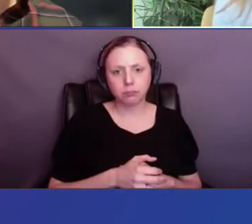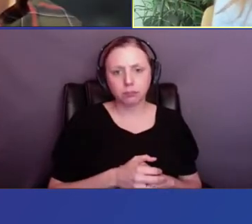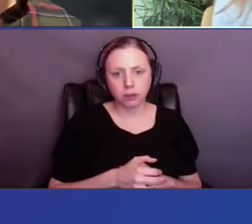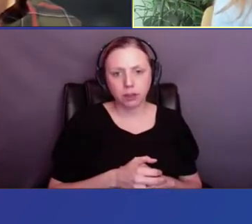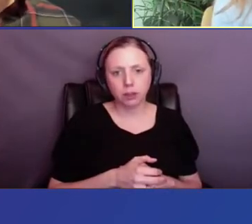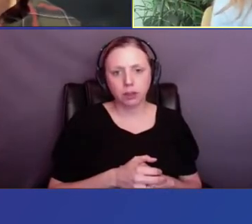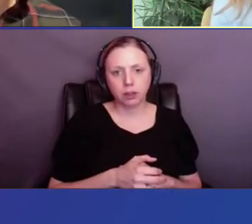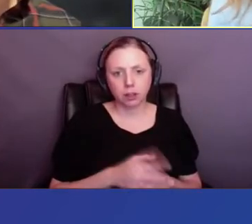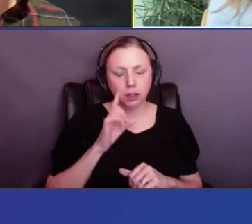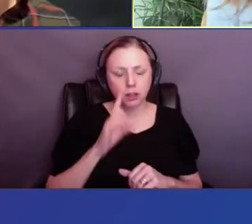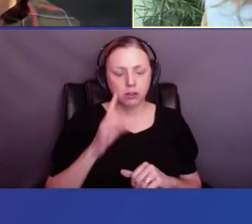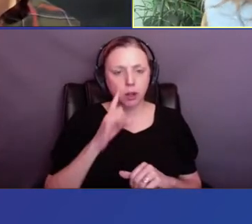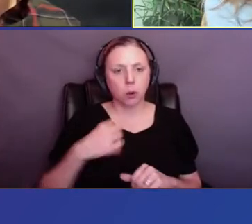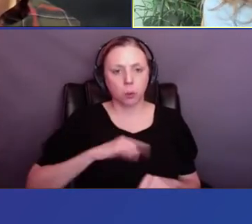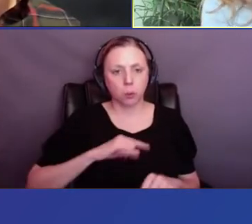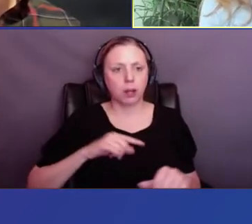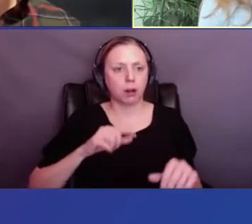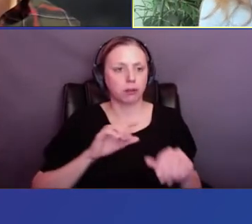some of those practices.